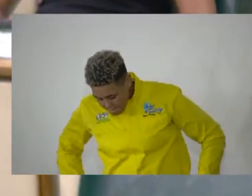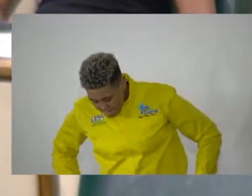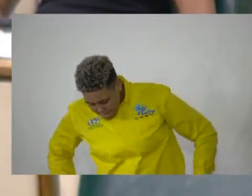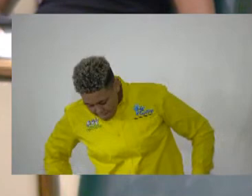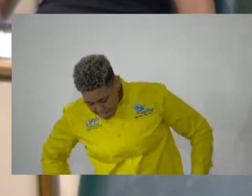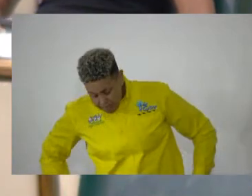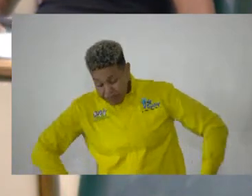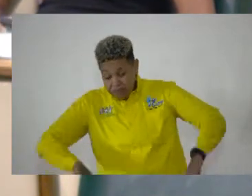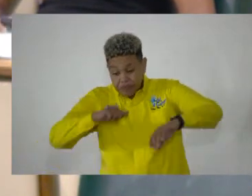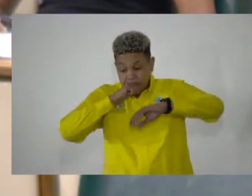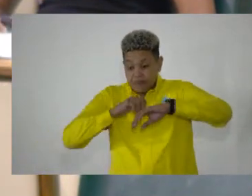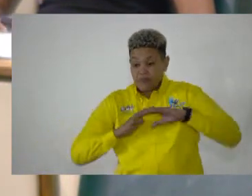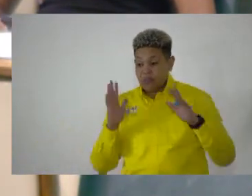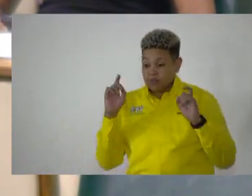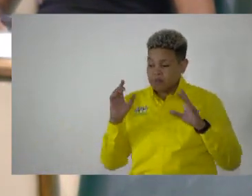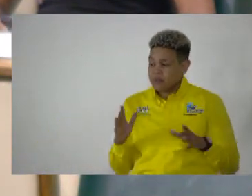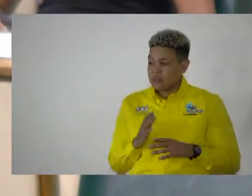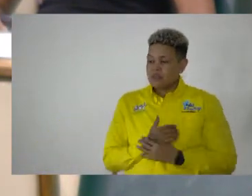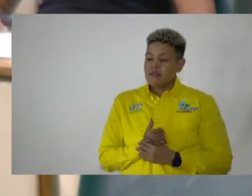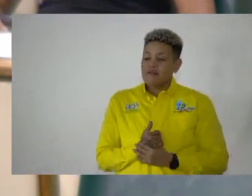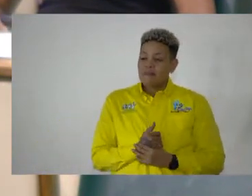Madam Speaker,